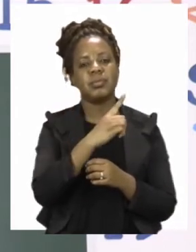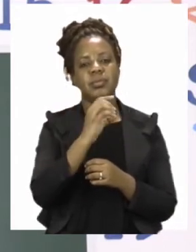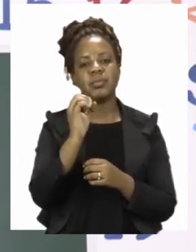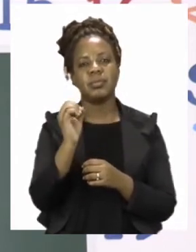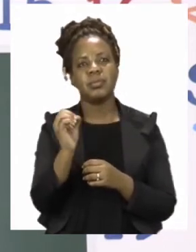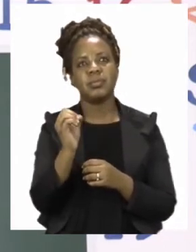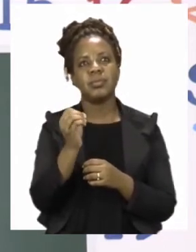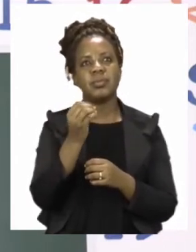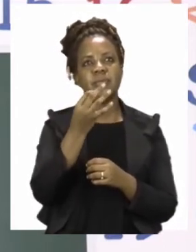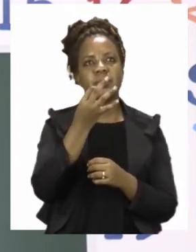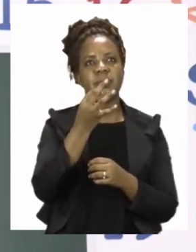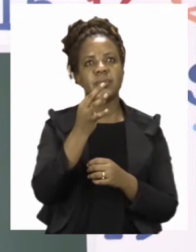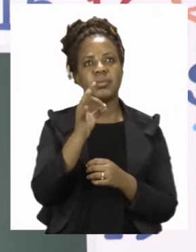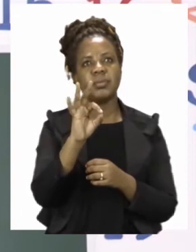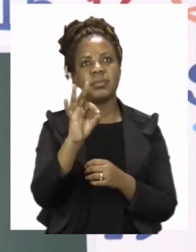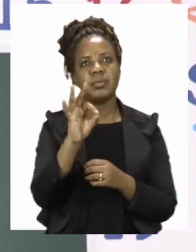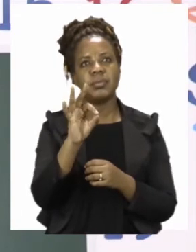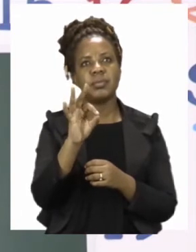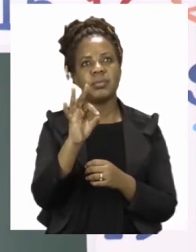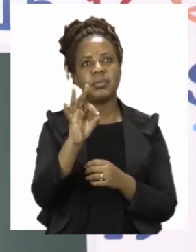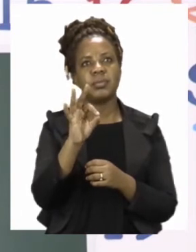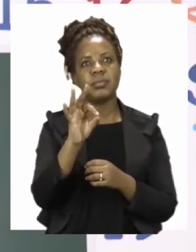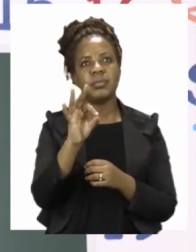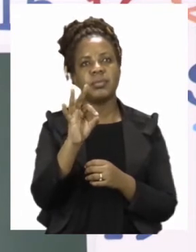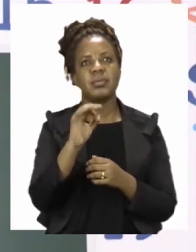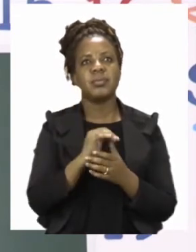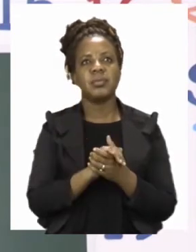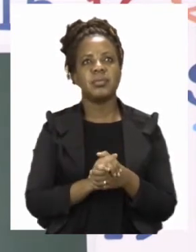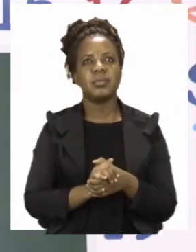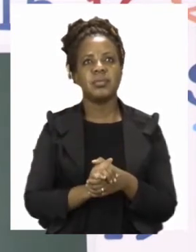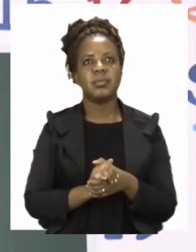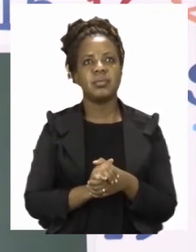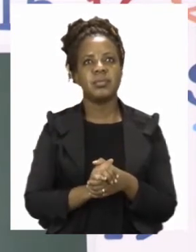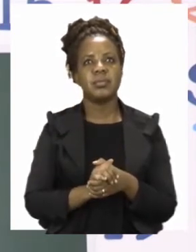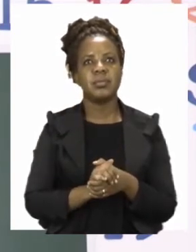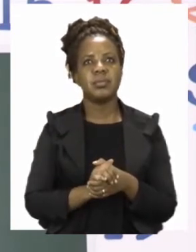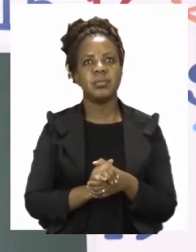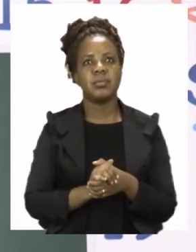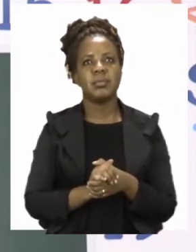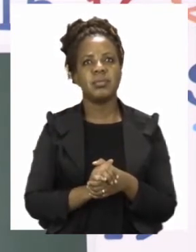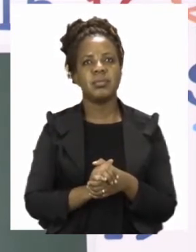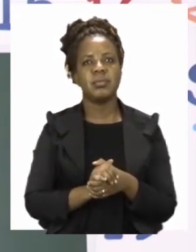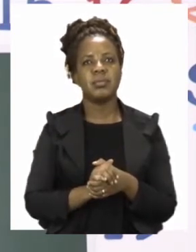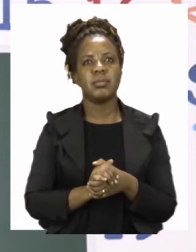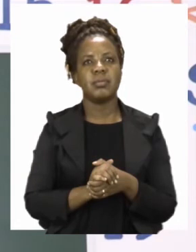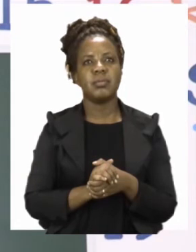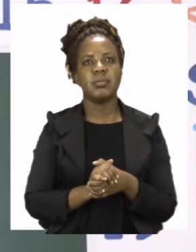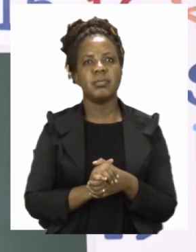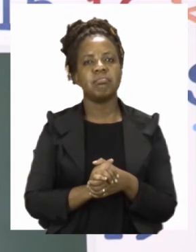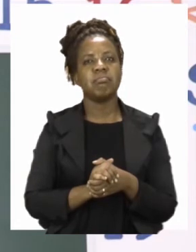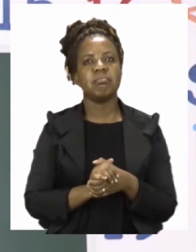say, okay, you can have 1 10. So he will cross out from his